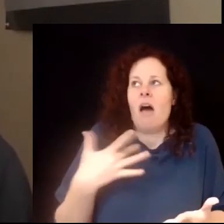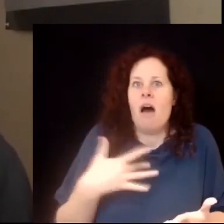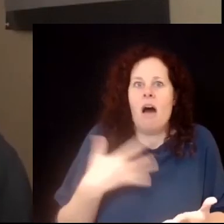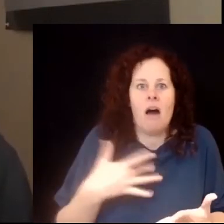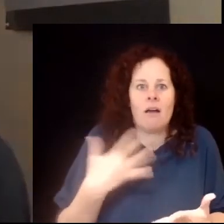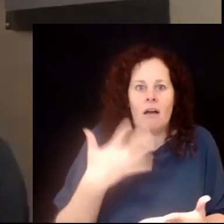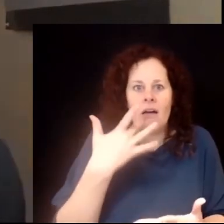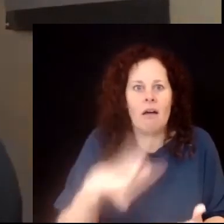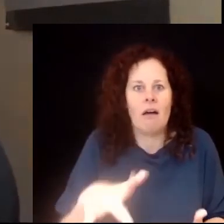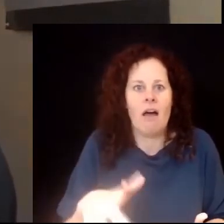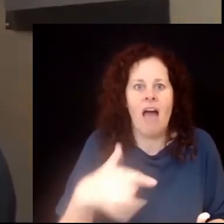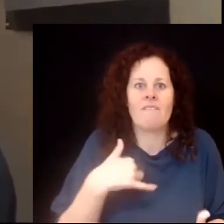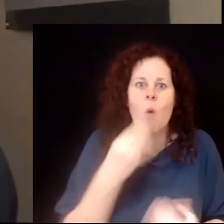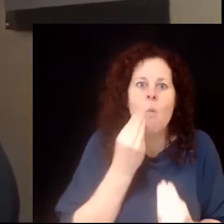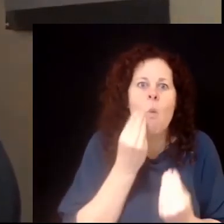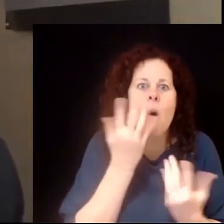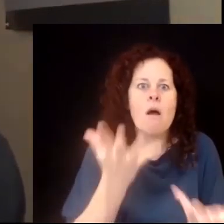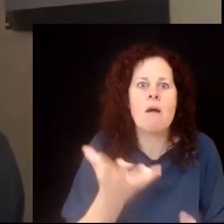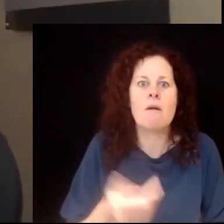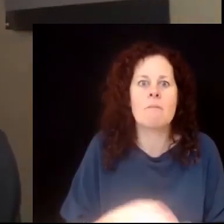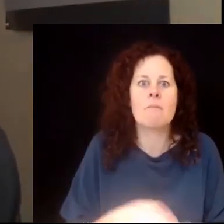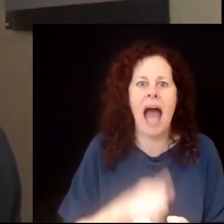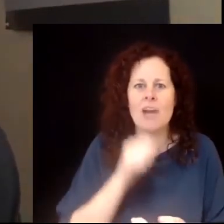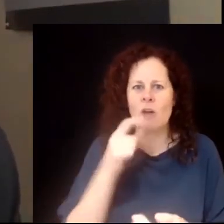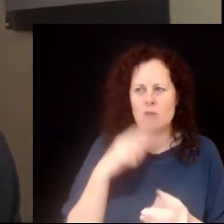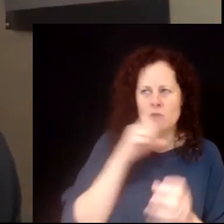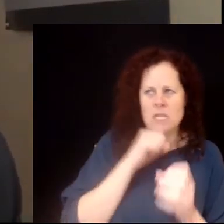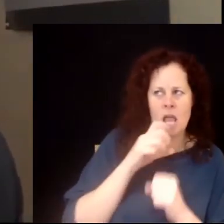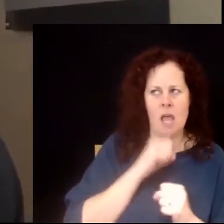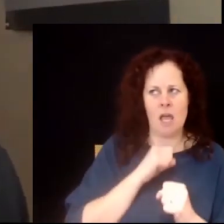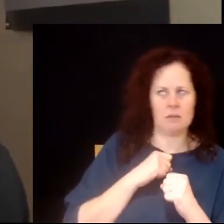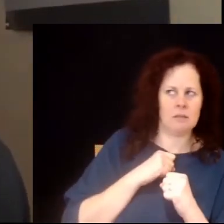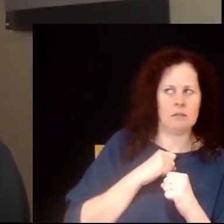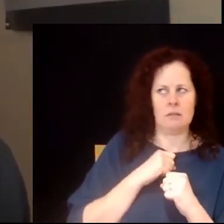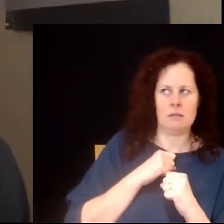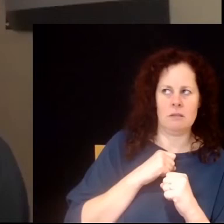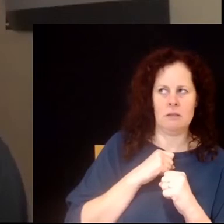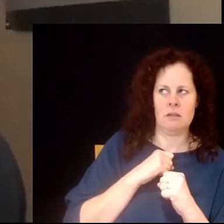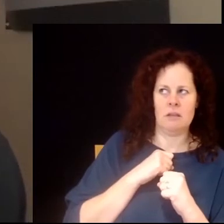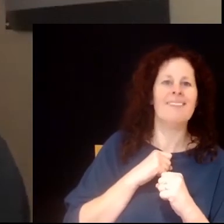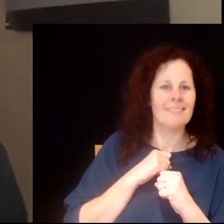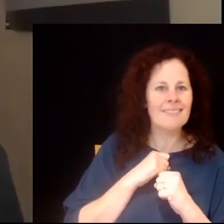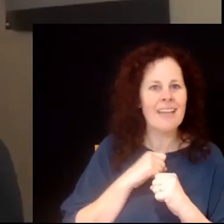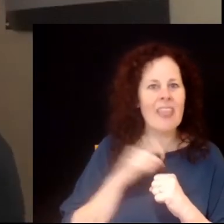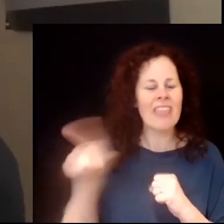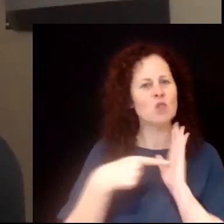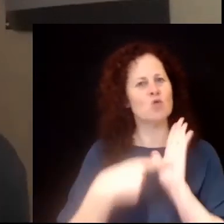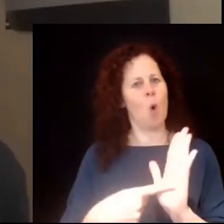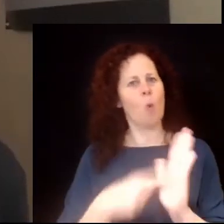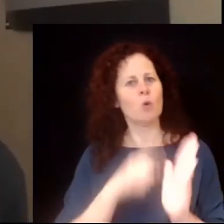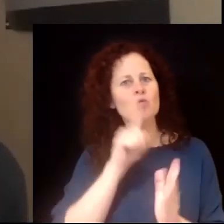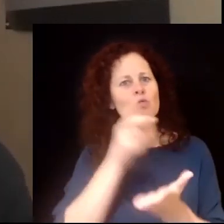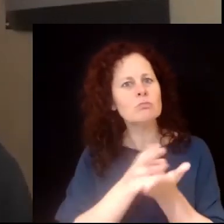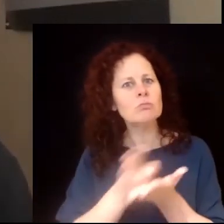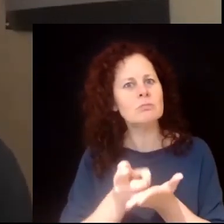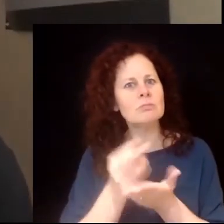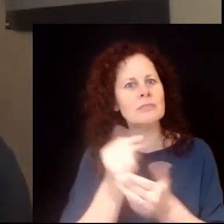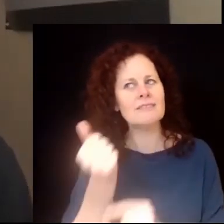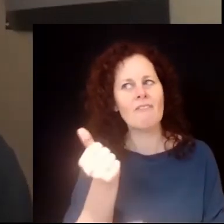warm, and I felt so happy while I was there. I didn't have to second guess anybody's intentions because I could see that they were being their true